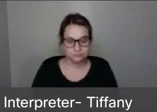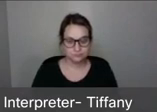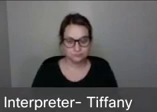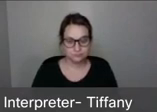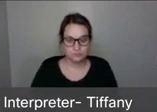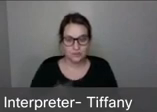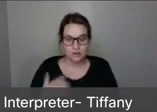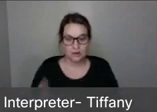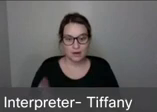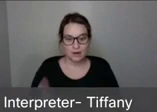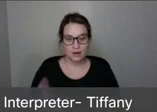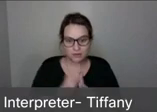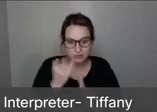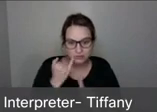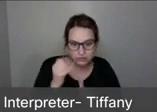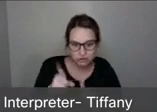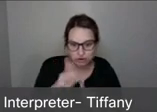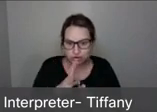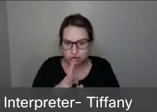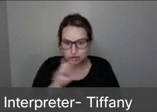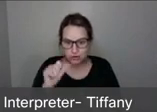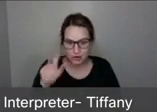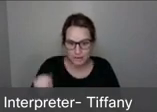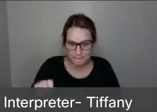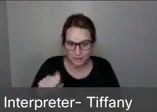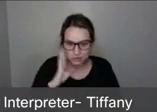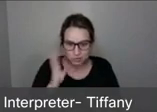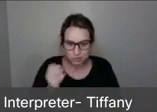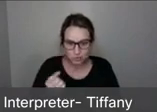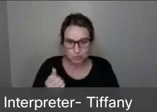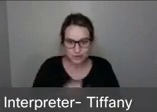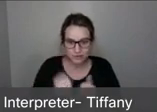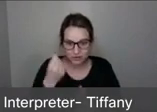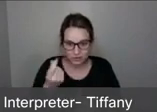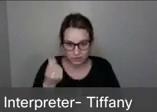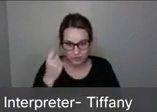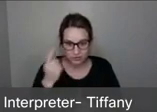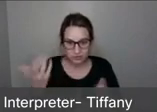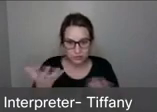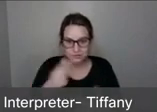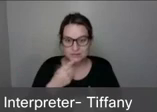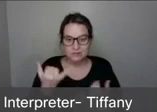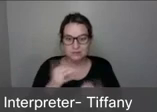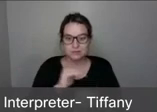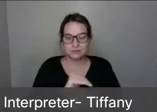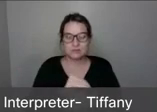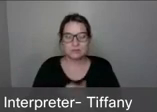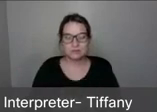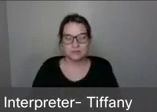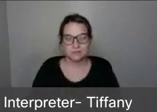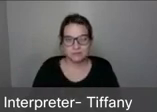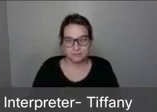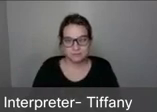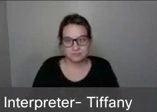I just asked her if I should speak in Apache, and will everyone understand what I'm saying here tonight? Okay.